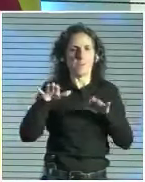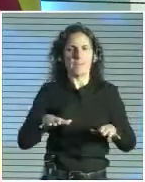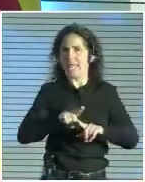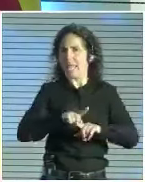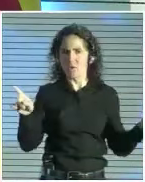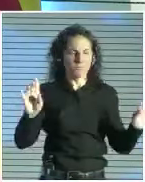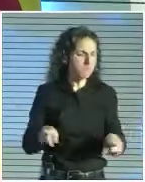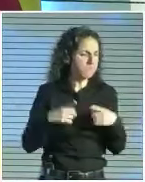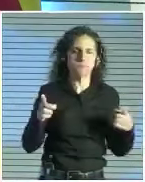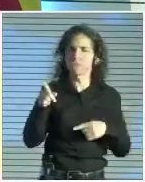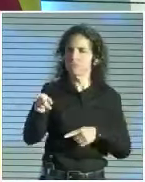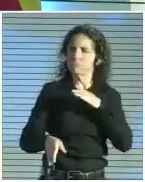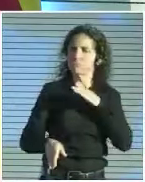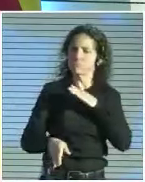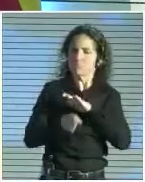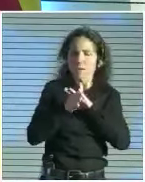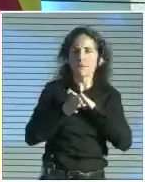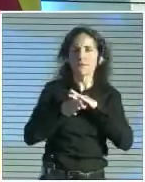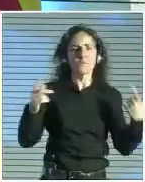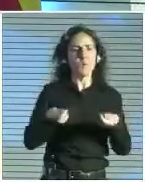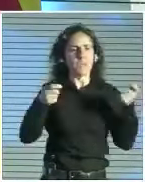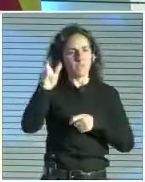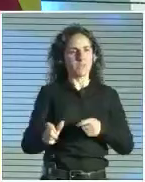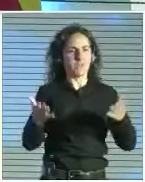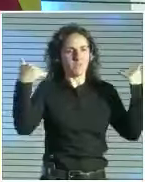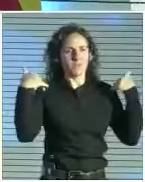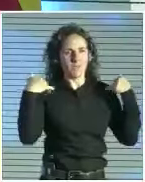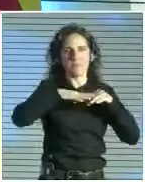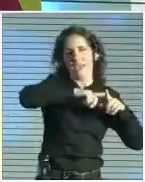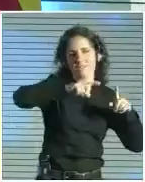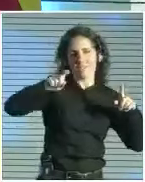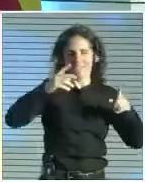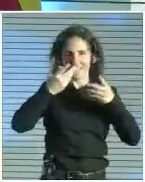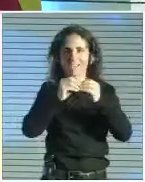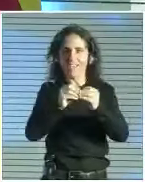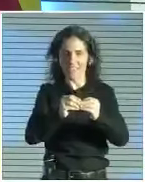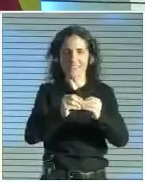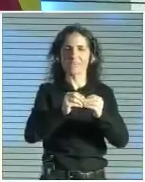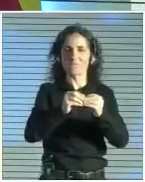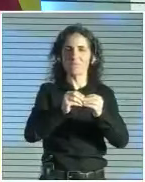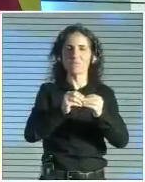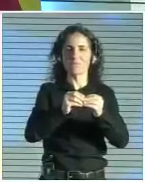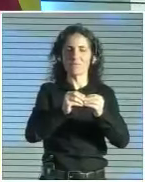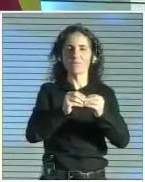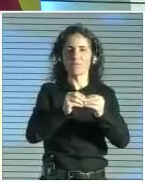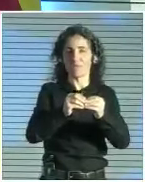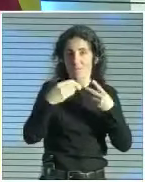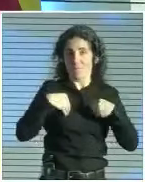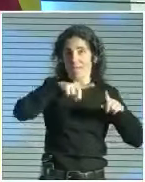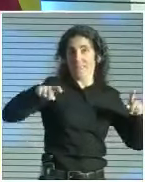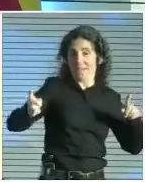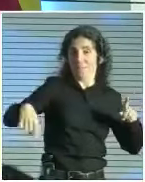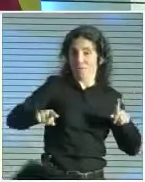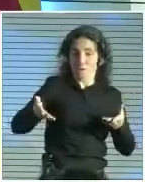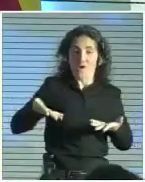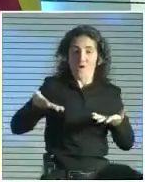you are displaying over there, and even the contact details of this person. So then somebody who was not in agreement with that could over